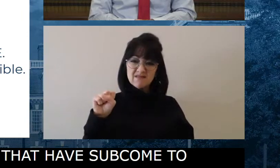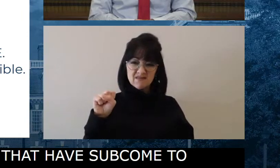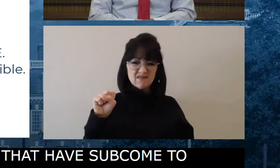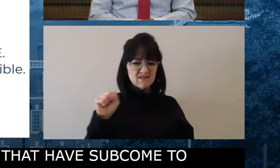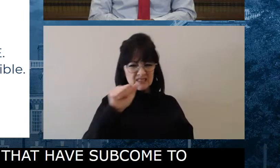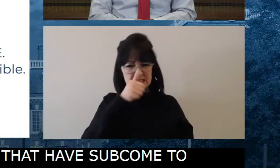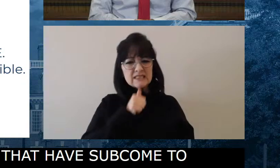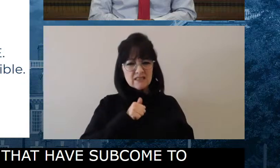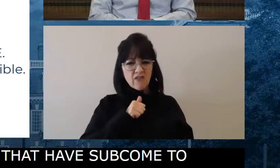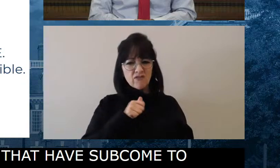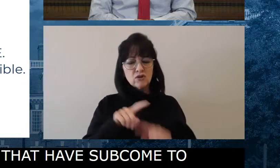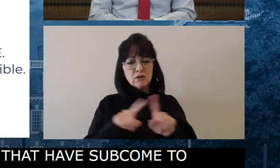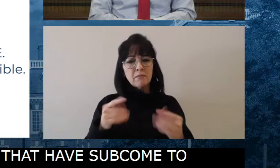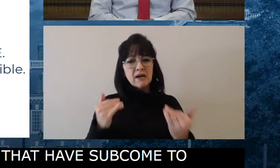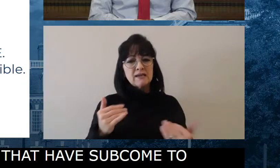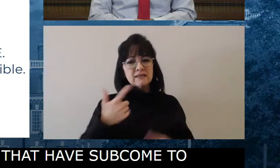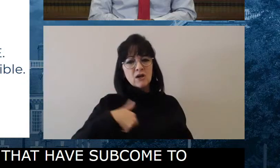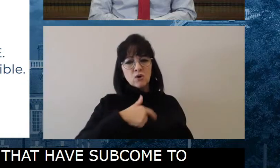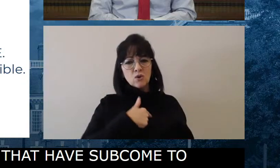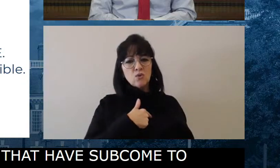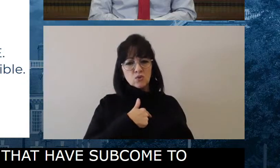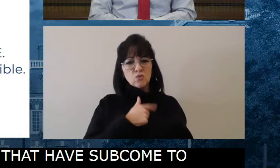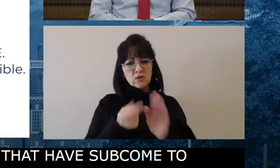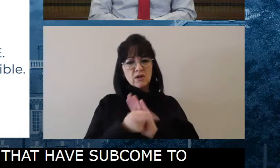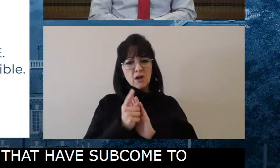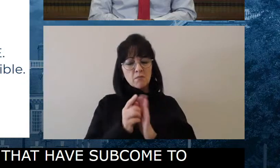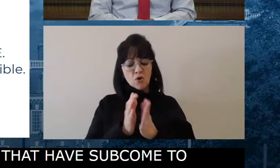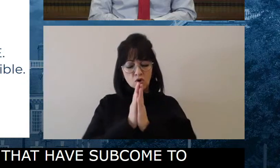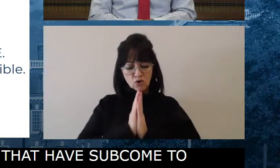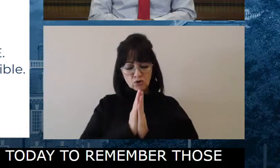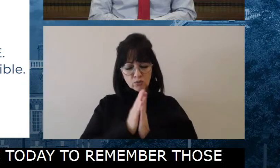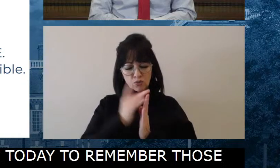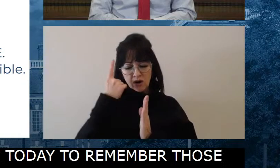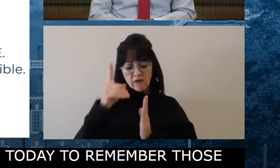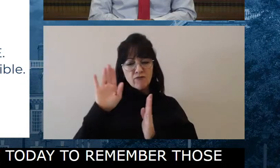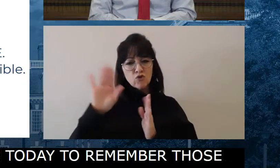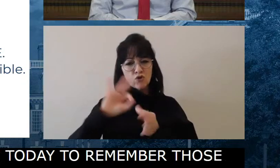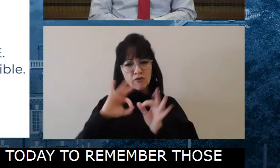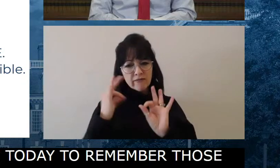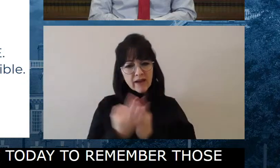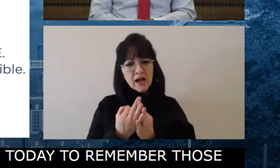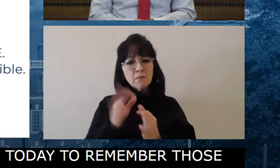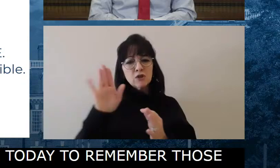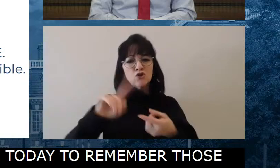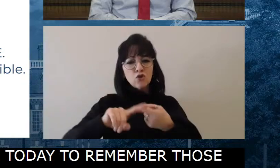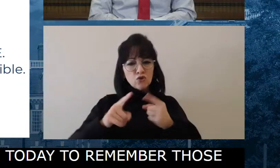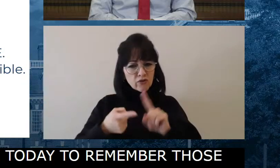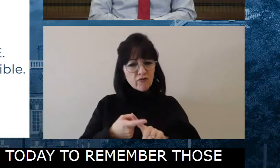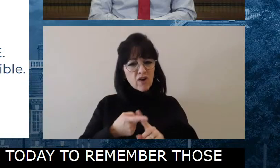those who've died, and we pray for their family and friends. Thanks for joining us today.